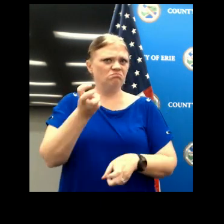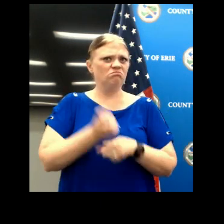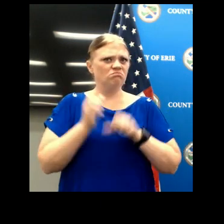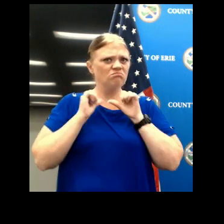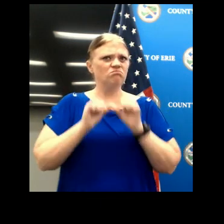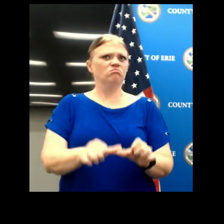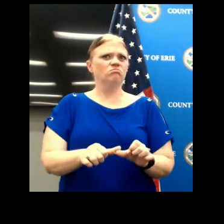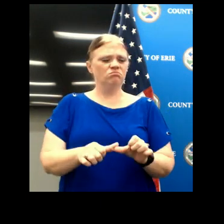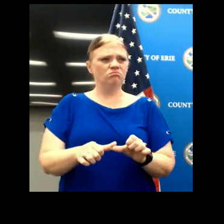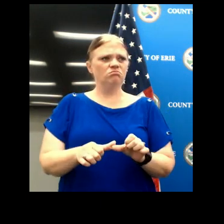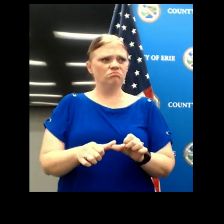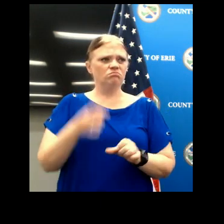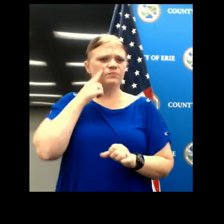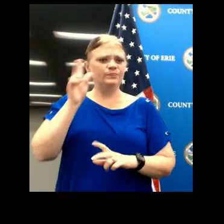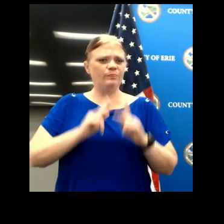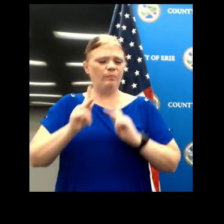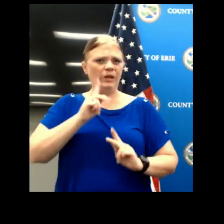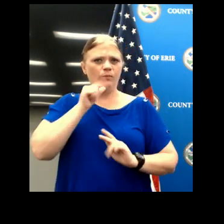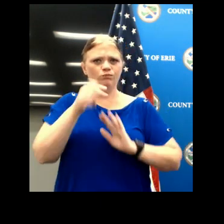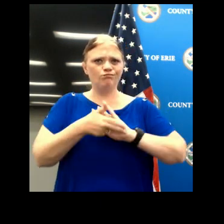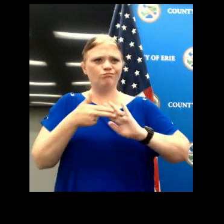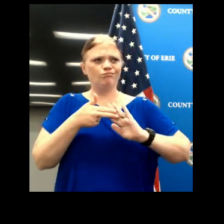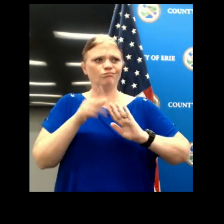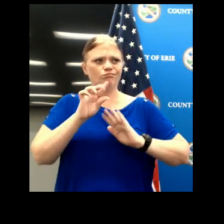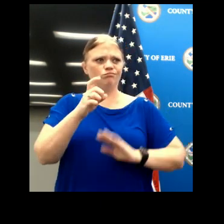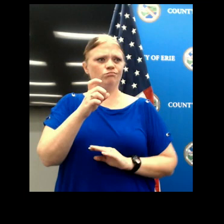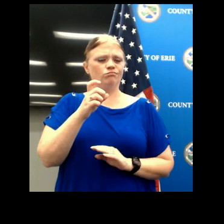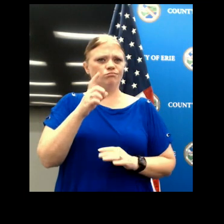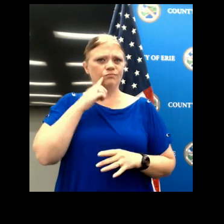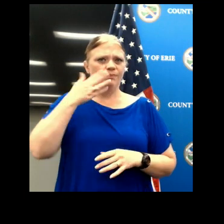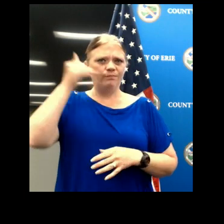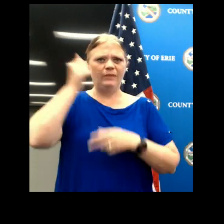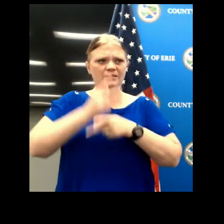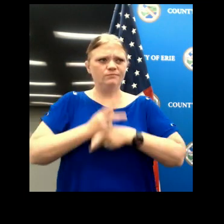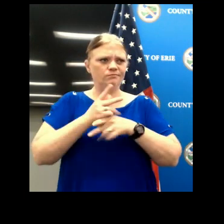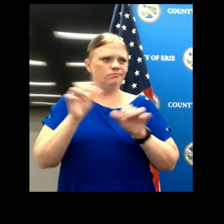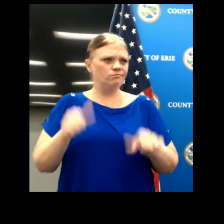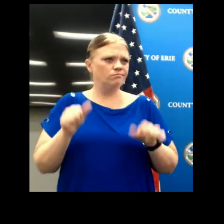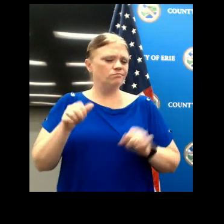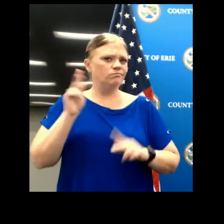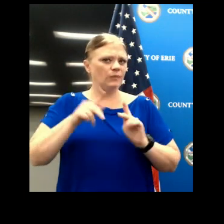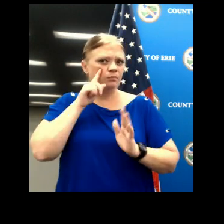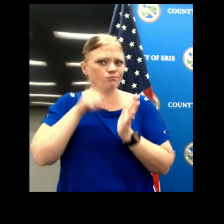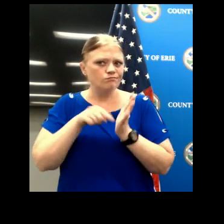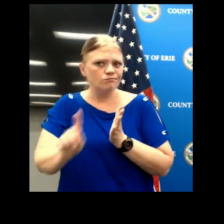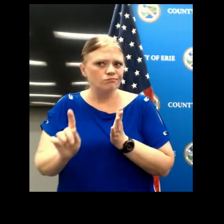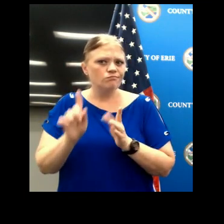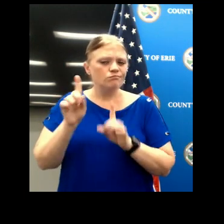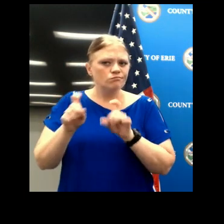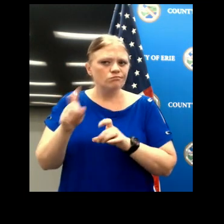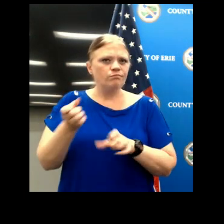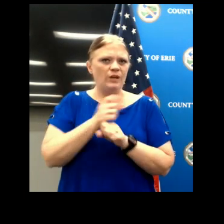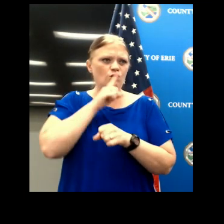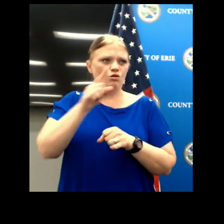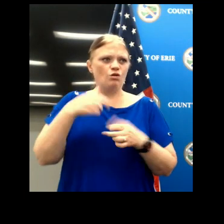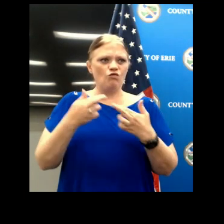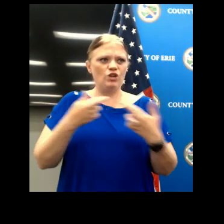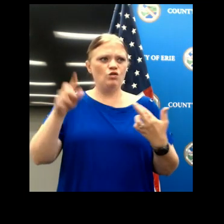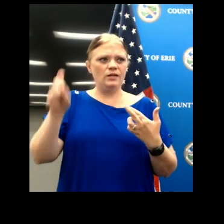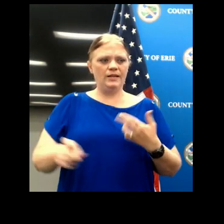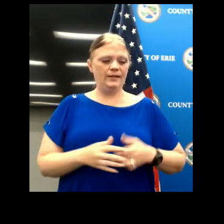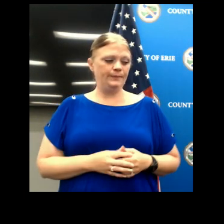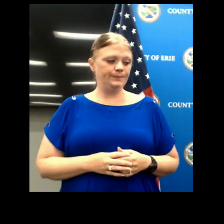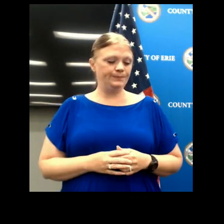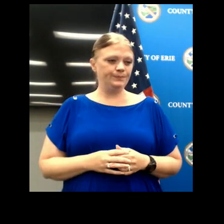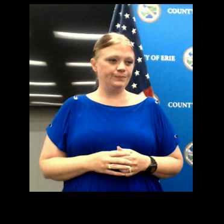that people who are diagnosed with COVID-19 get the best care possible. People are checking on them, and they have the resources that they need.